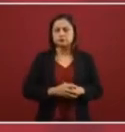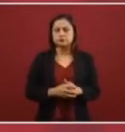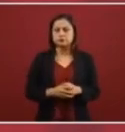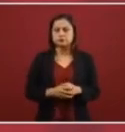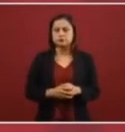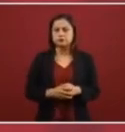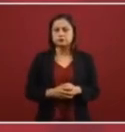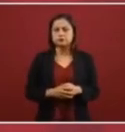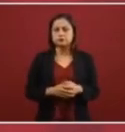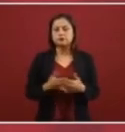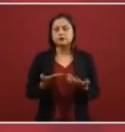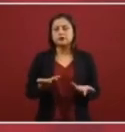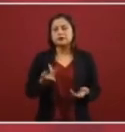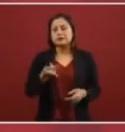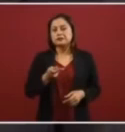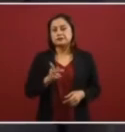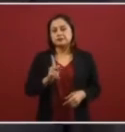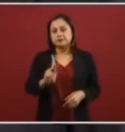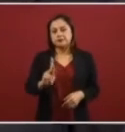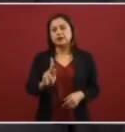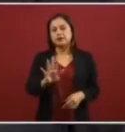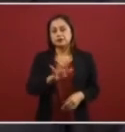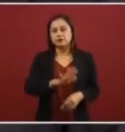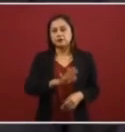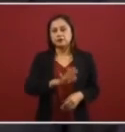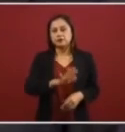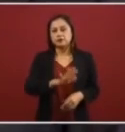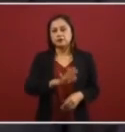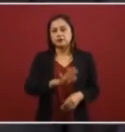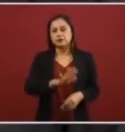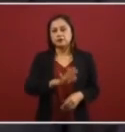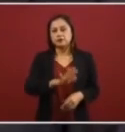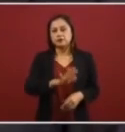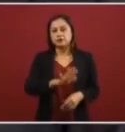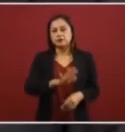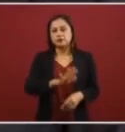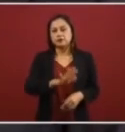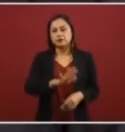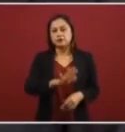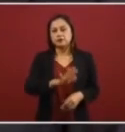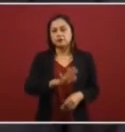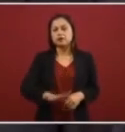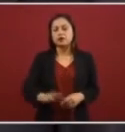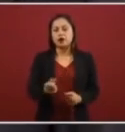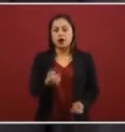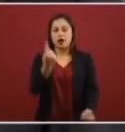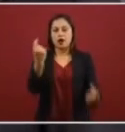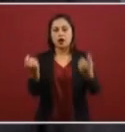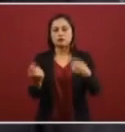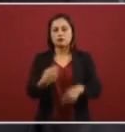Desde luego que hay pobreza. But of course, there still is poverty.